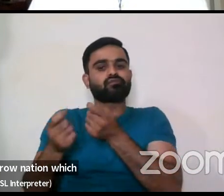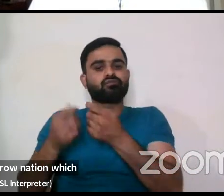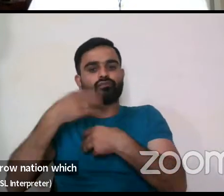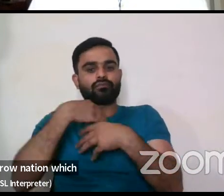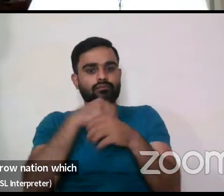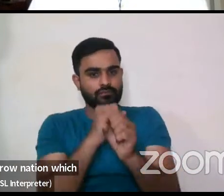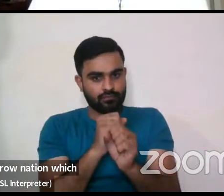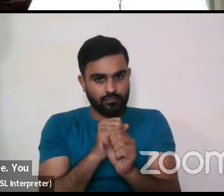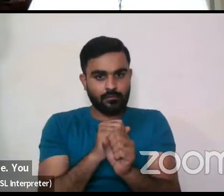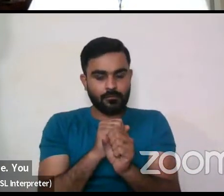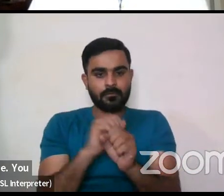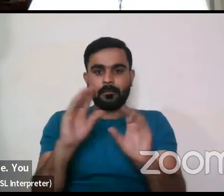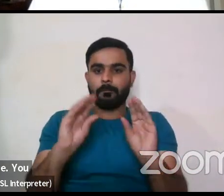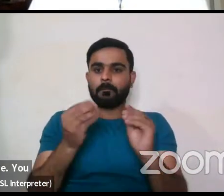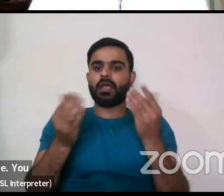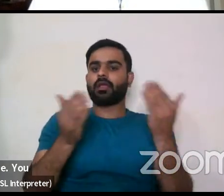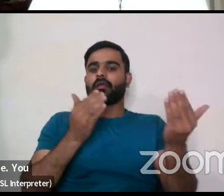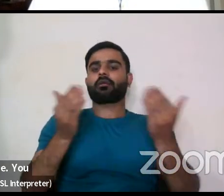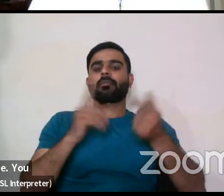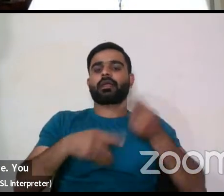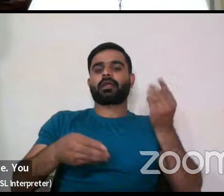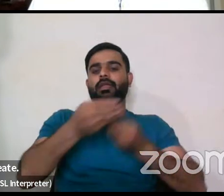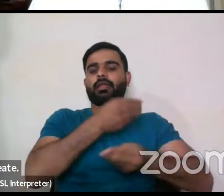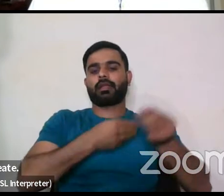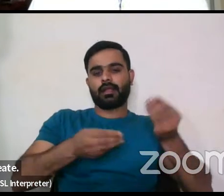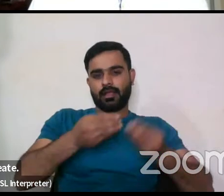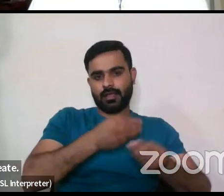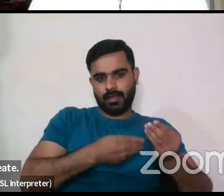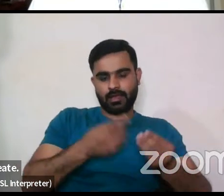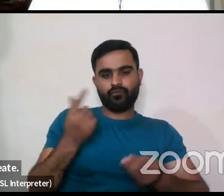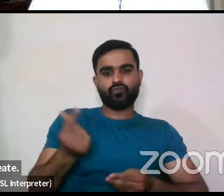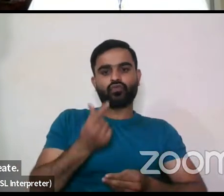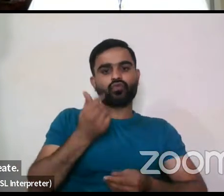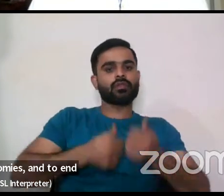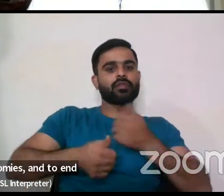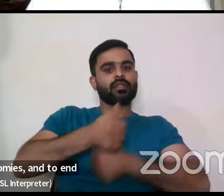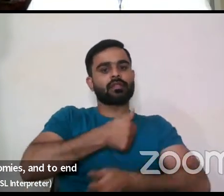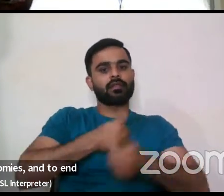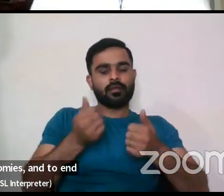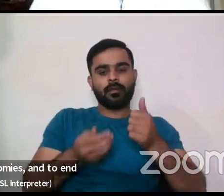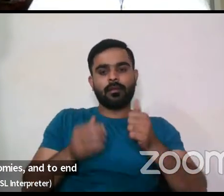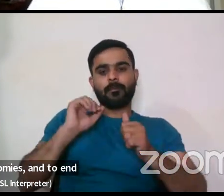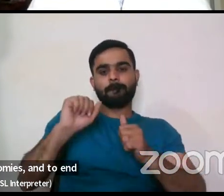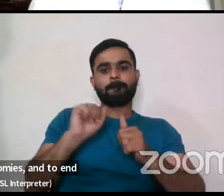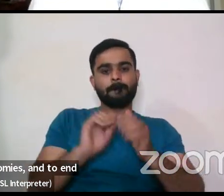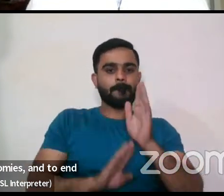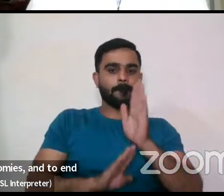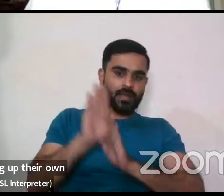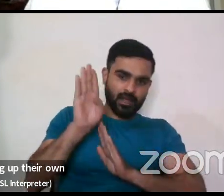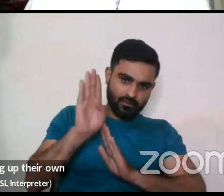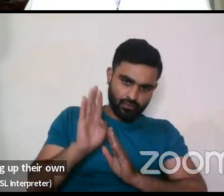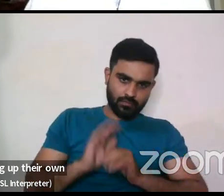create, greater balance in the economies, and to use the competition law to bring up their own economies, rather than to